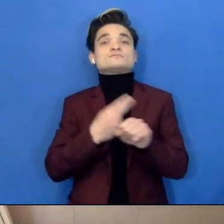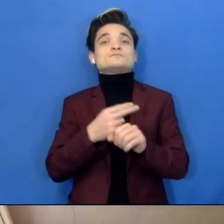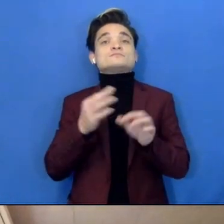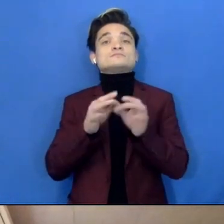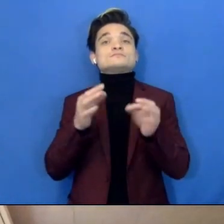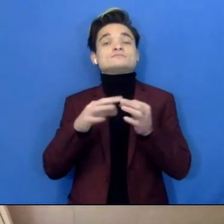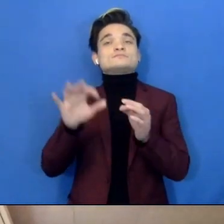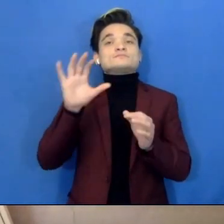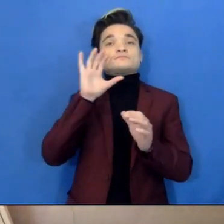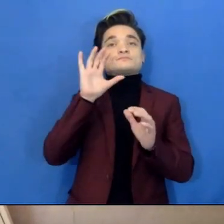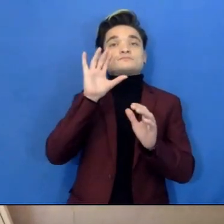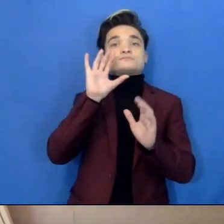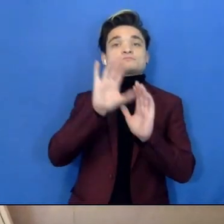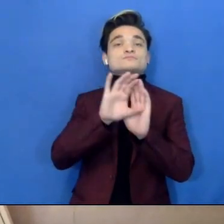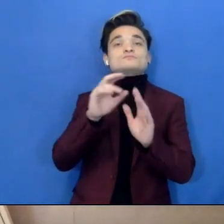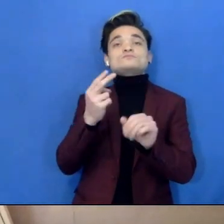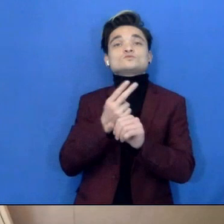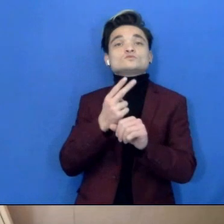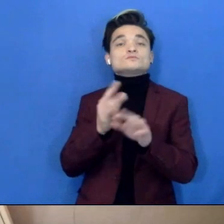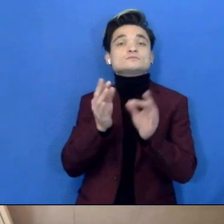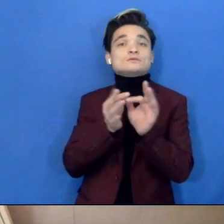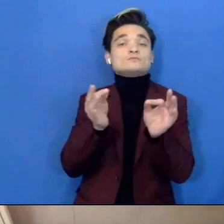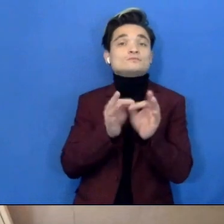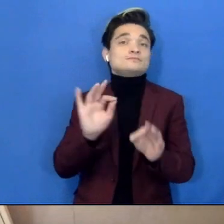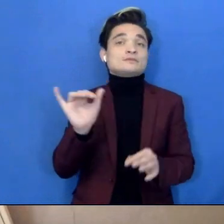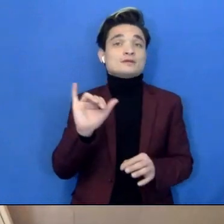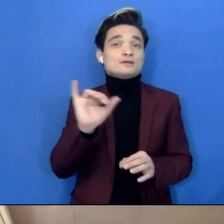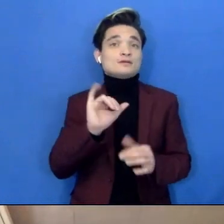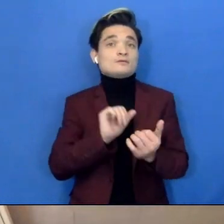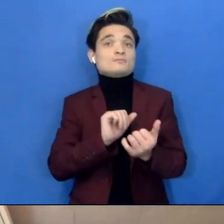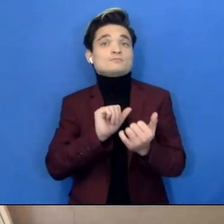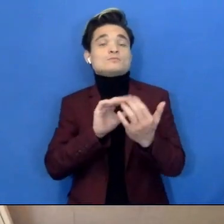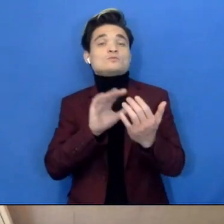way of a character of that identity